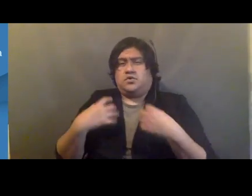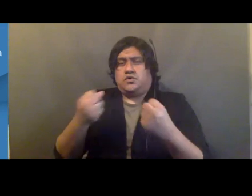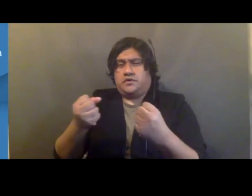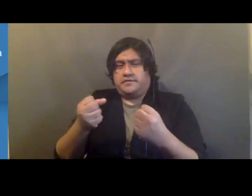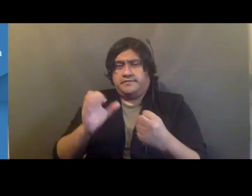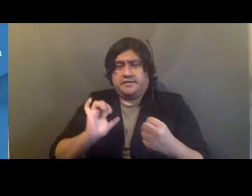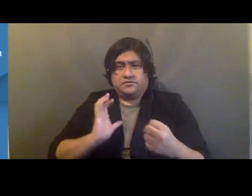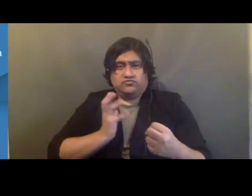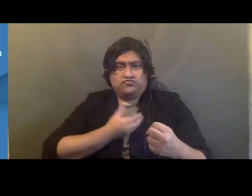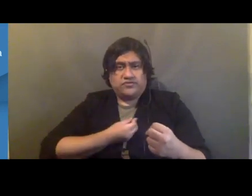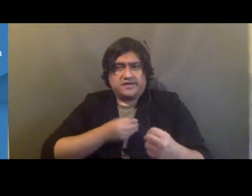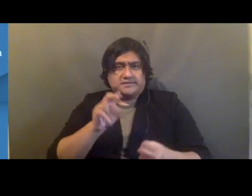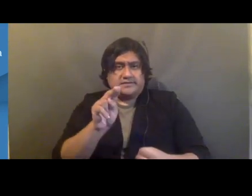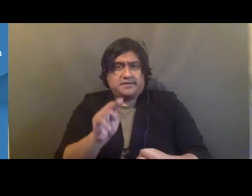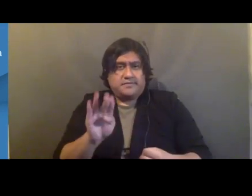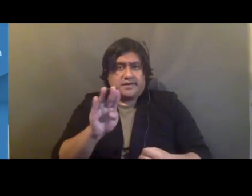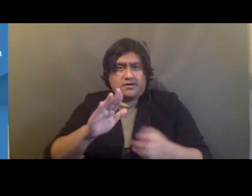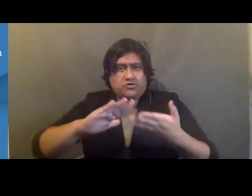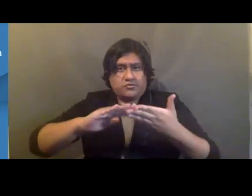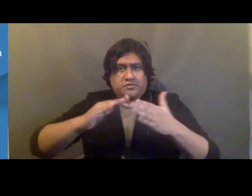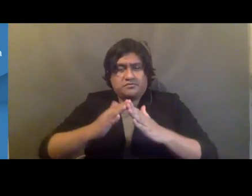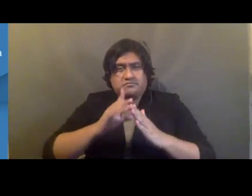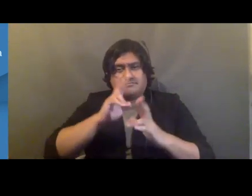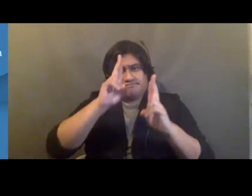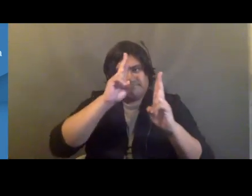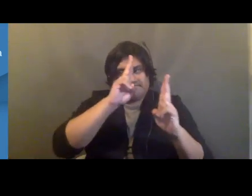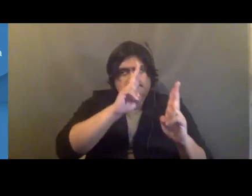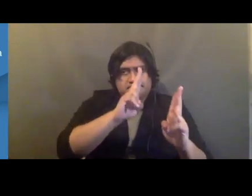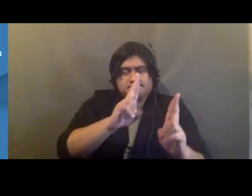community, and honor them